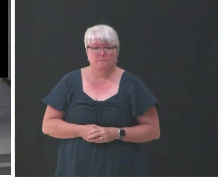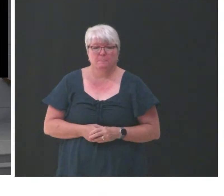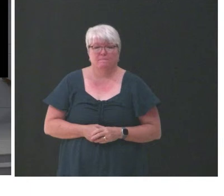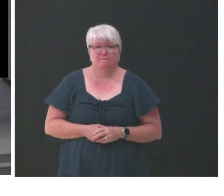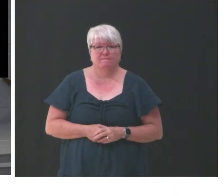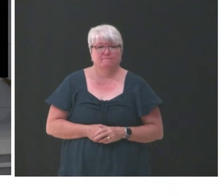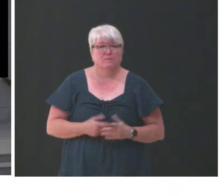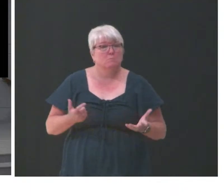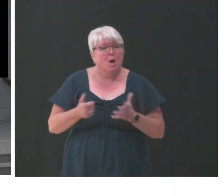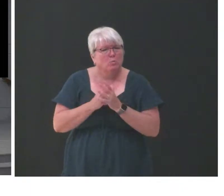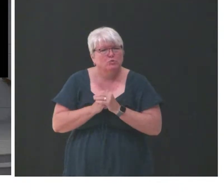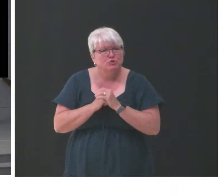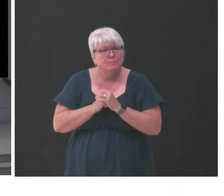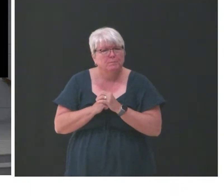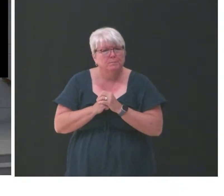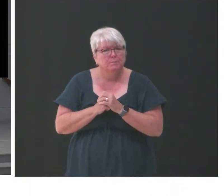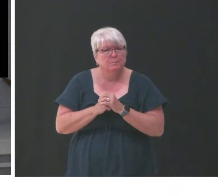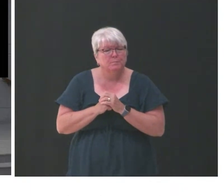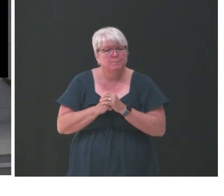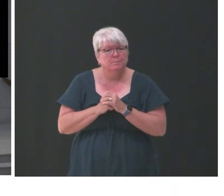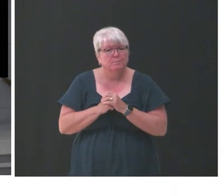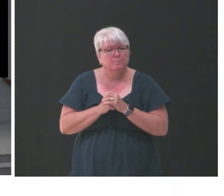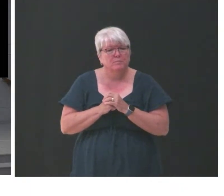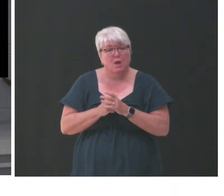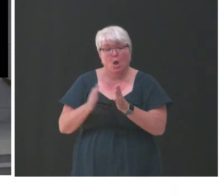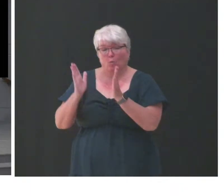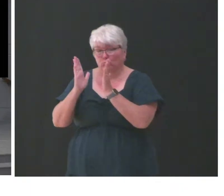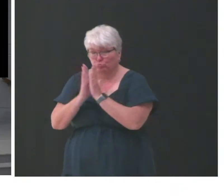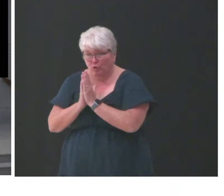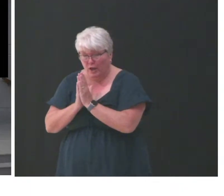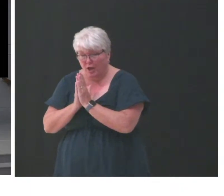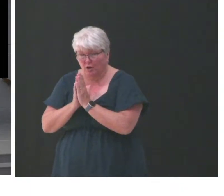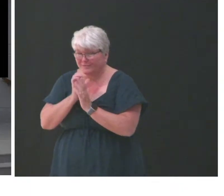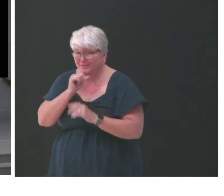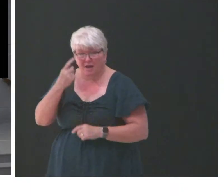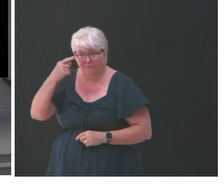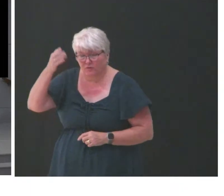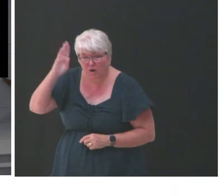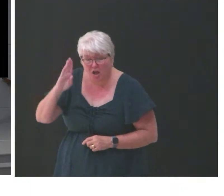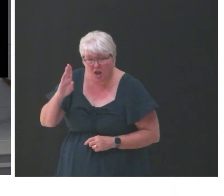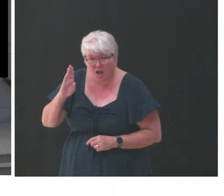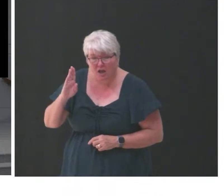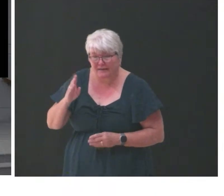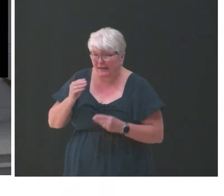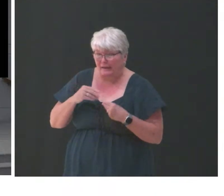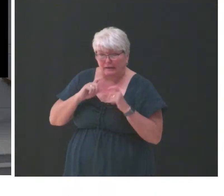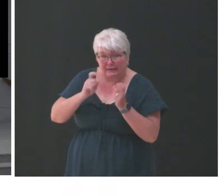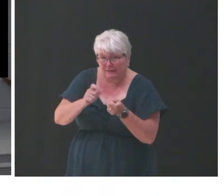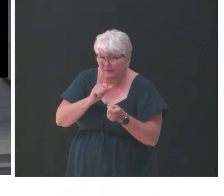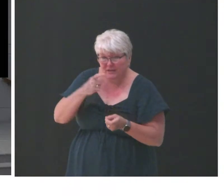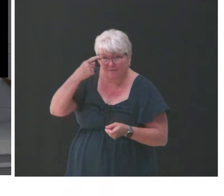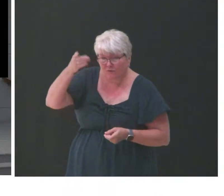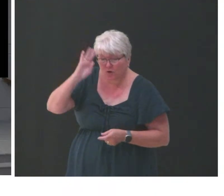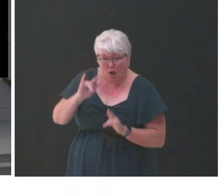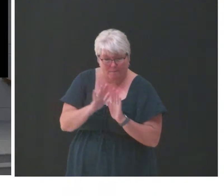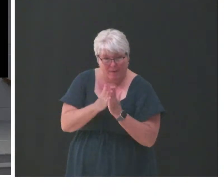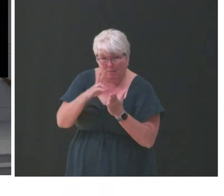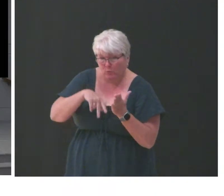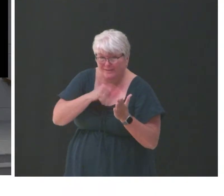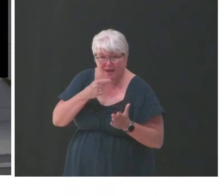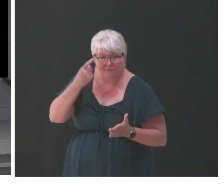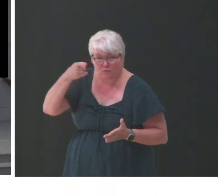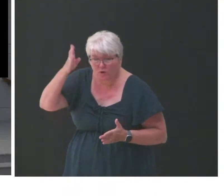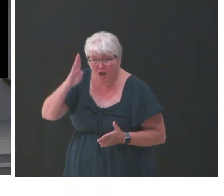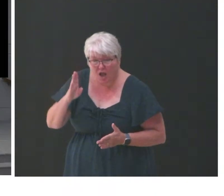Oh, but what about worship? If prayer is not for God, and giving is not for God, and Bible reading is not for